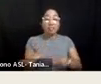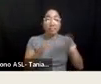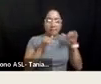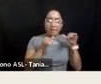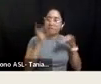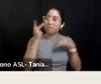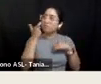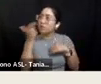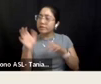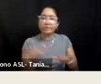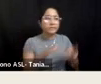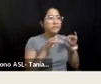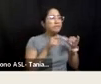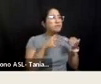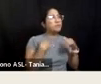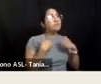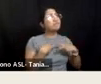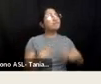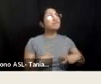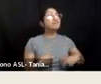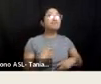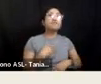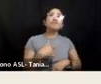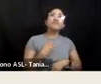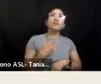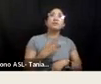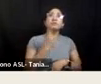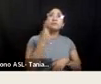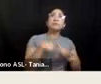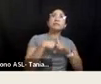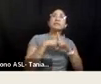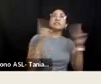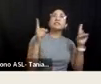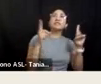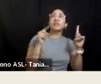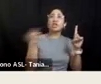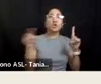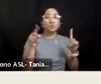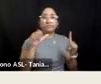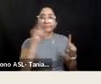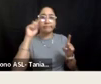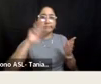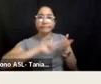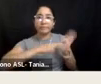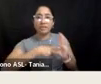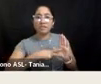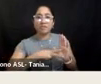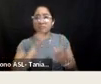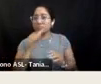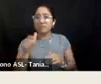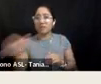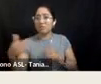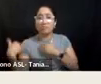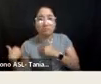if they walk away with something radically different than what you intended, that is not your fault as the artist. Your job is to present something, not to